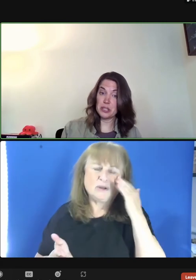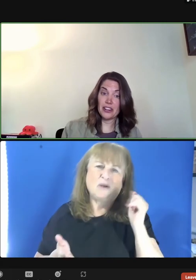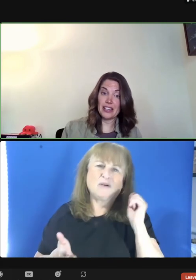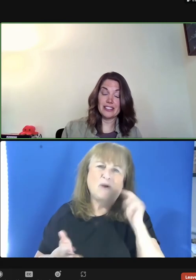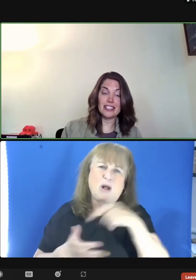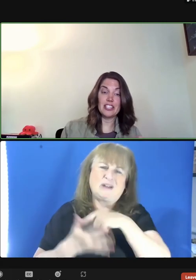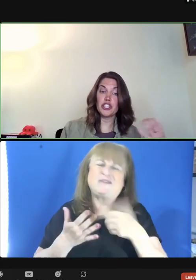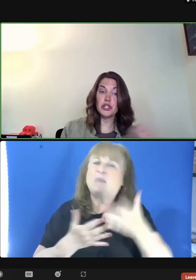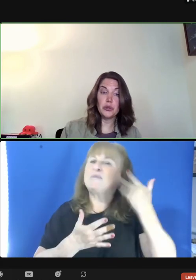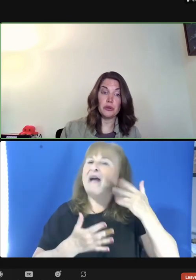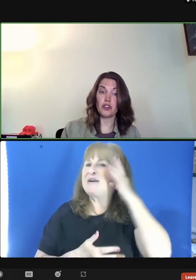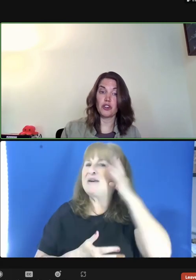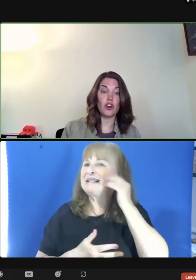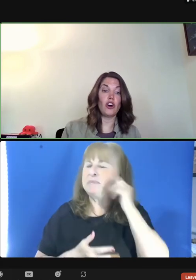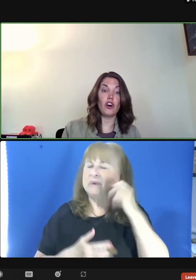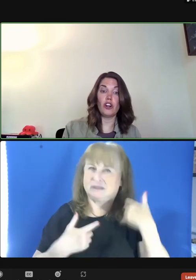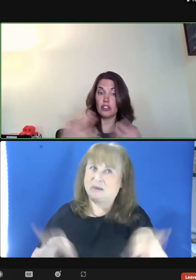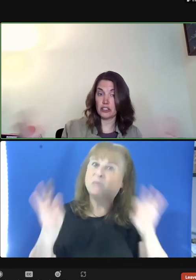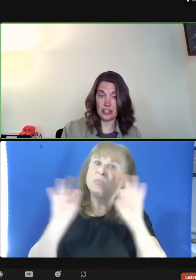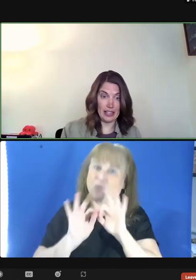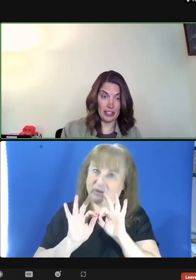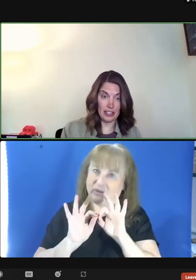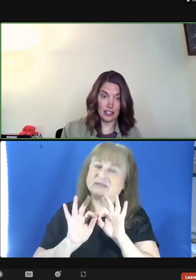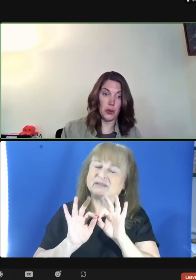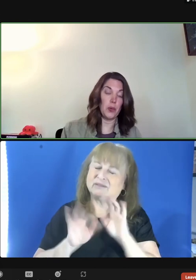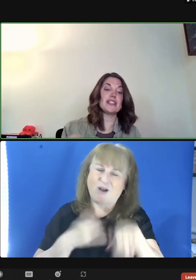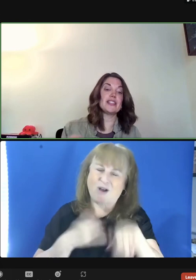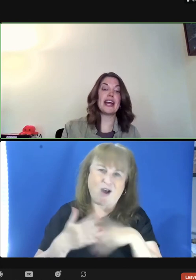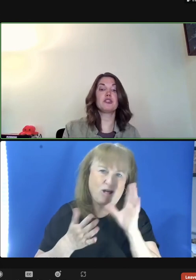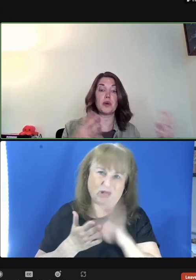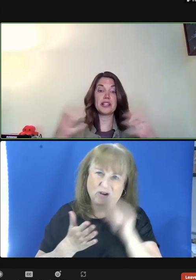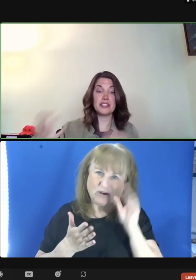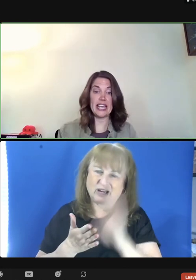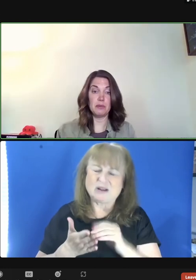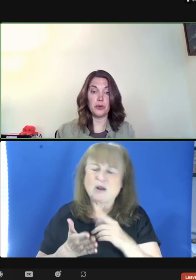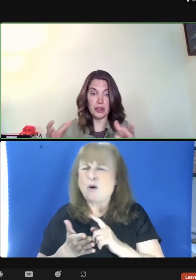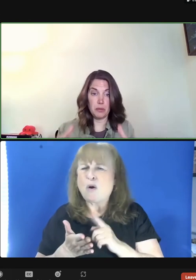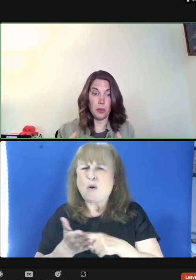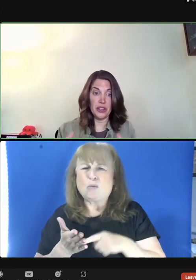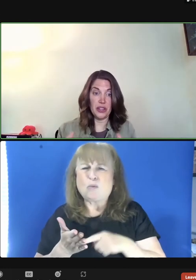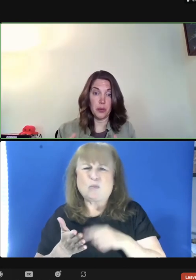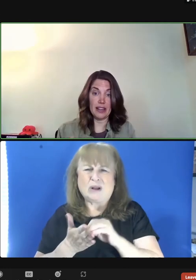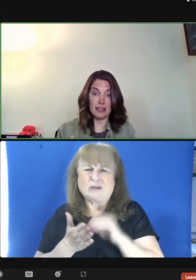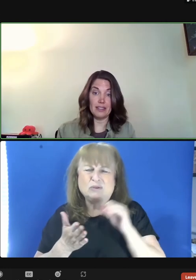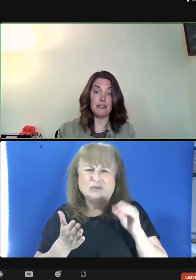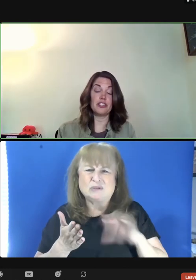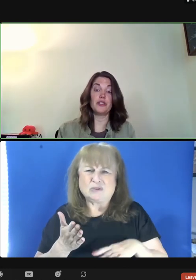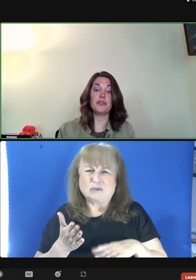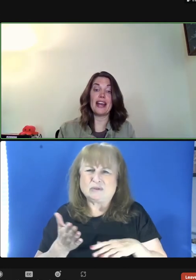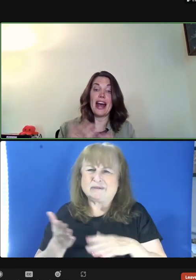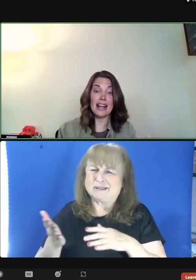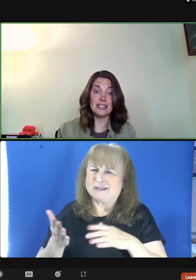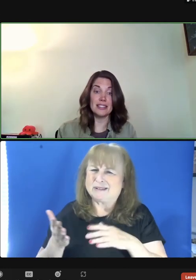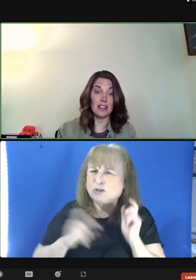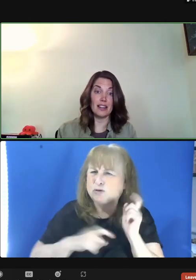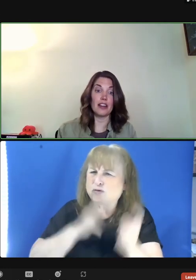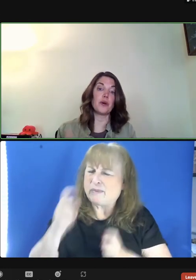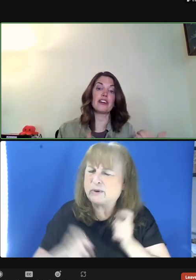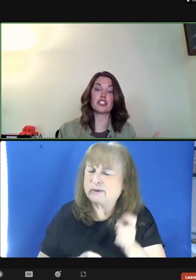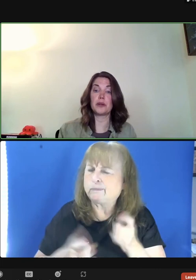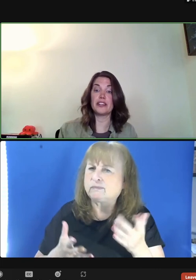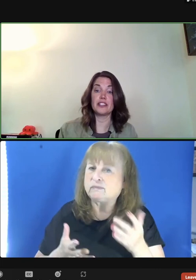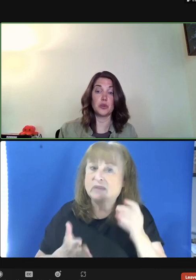that prior experience is huge for all learning. So what do they have to bring to the table in the moment that we're in? If the student